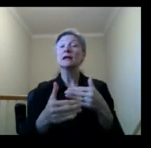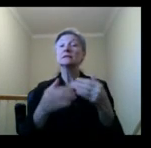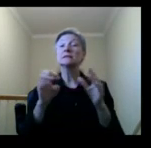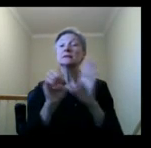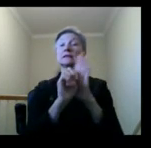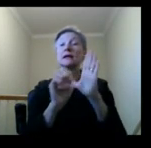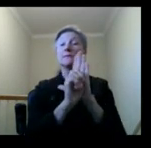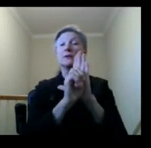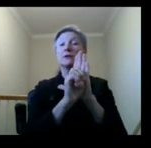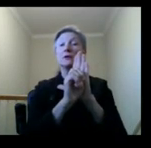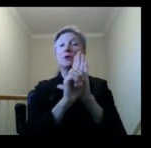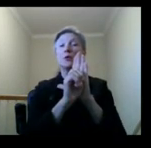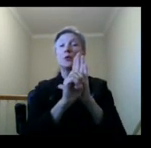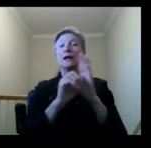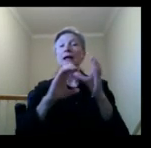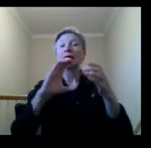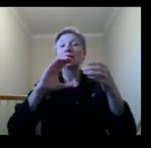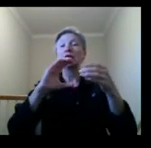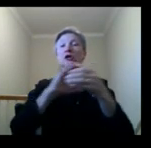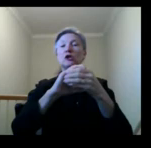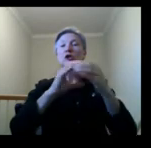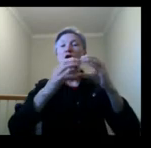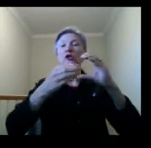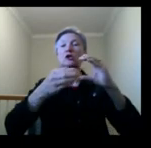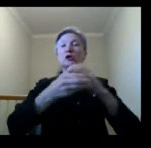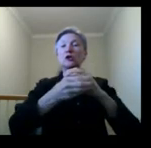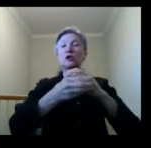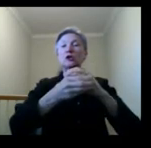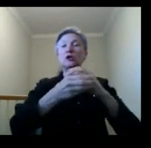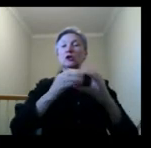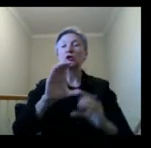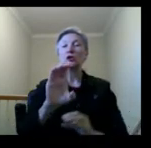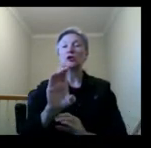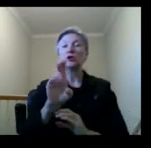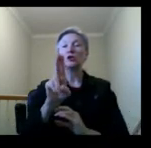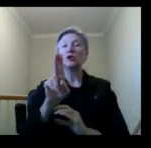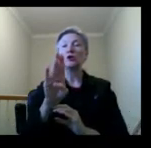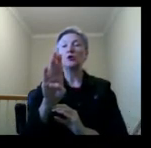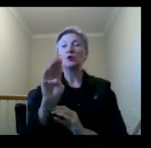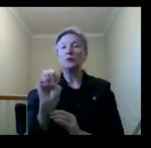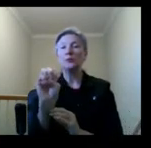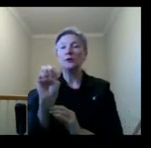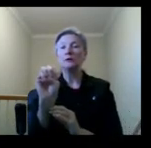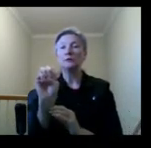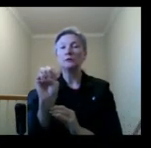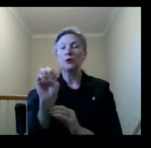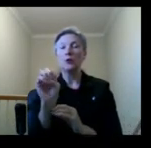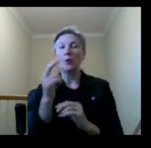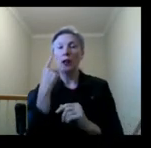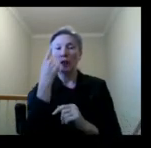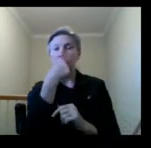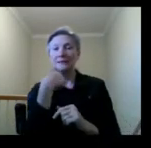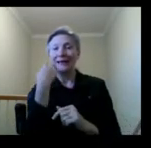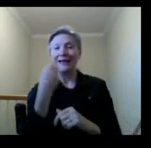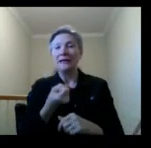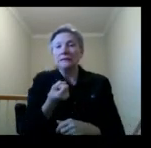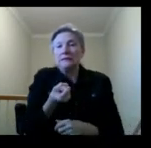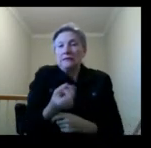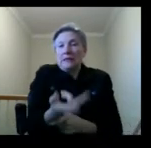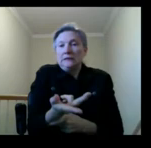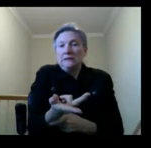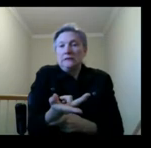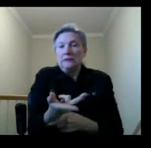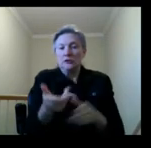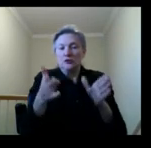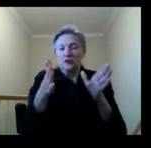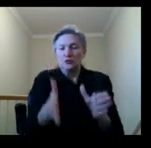that they give was a cube. Okay, now if I go back to what my cube looks like up here, it really looks like a dice. It's a square